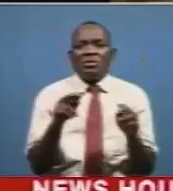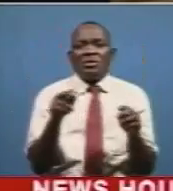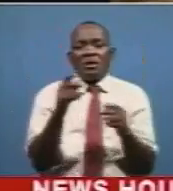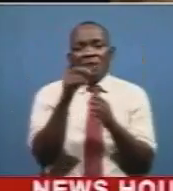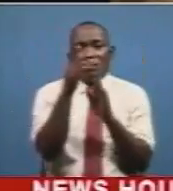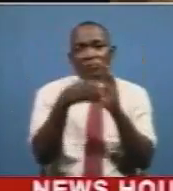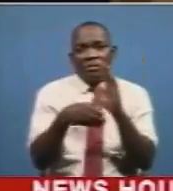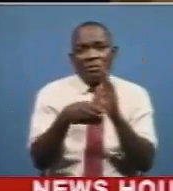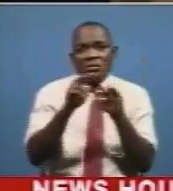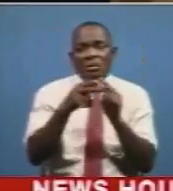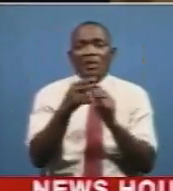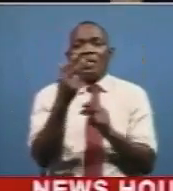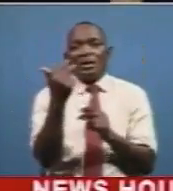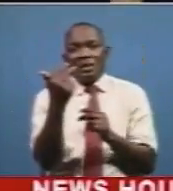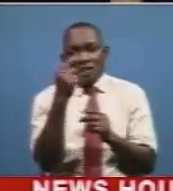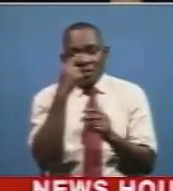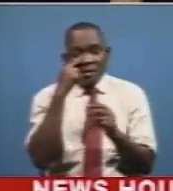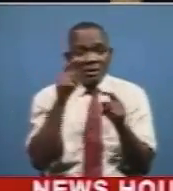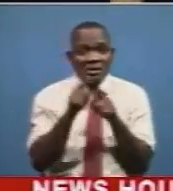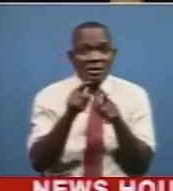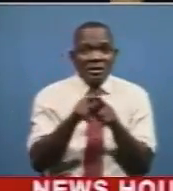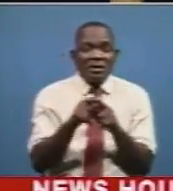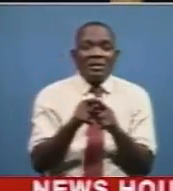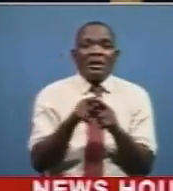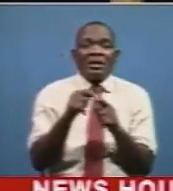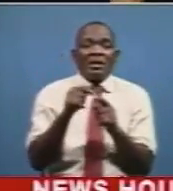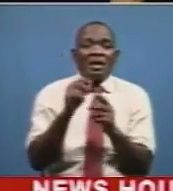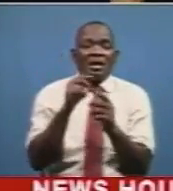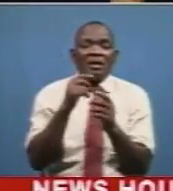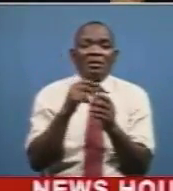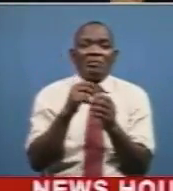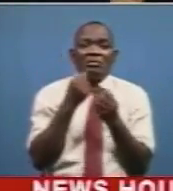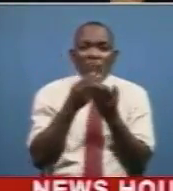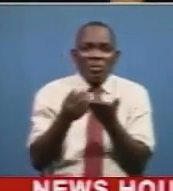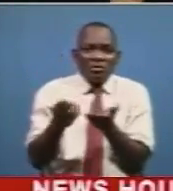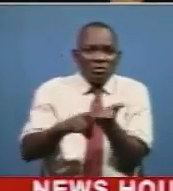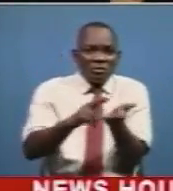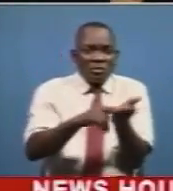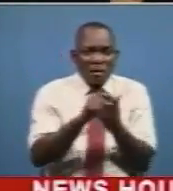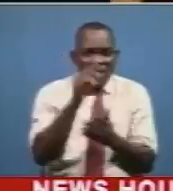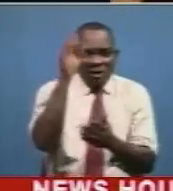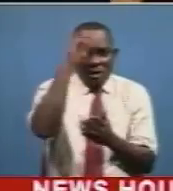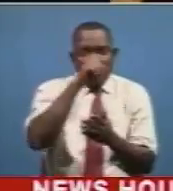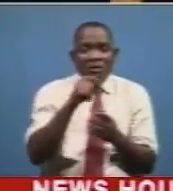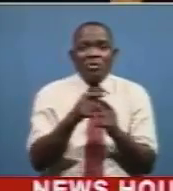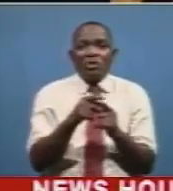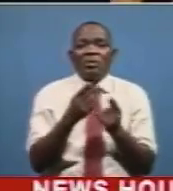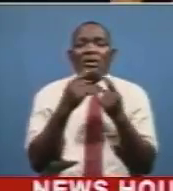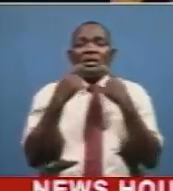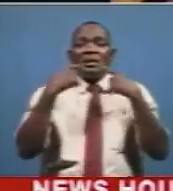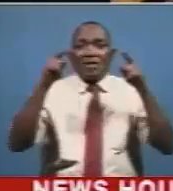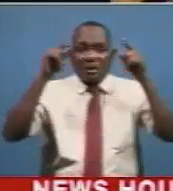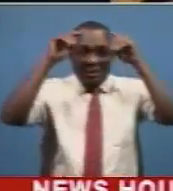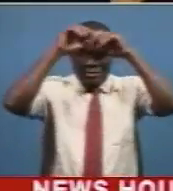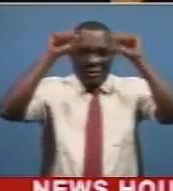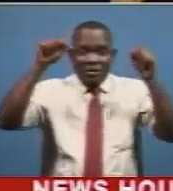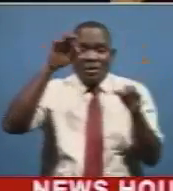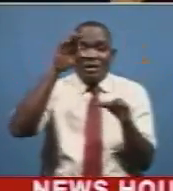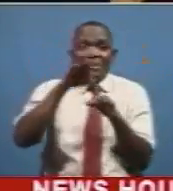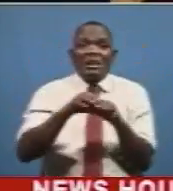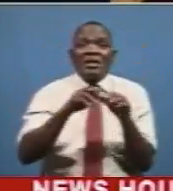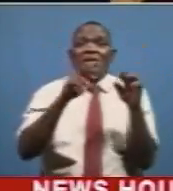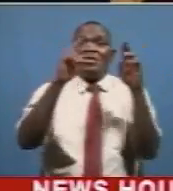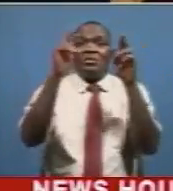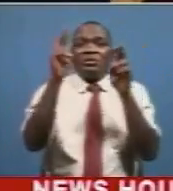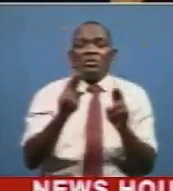Form 13, and the records of the alleged updates to the purported declaration of presidential election